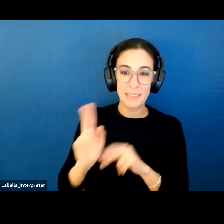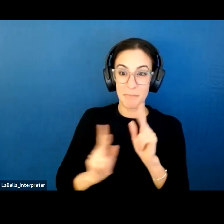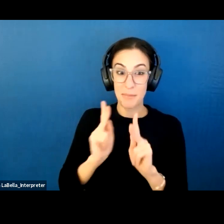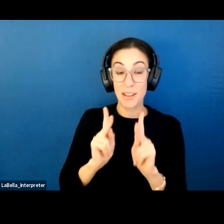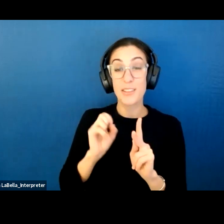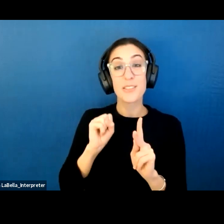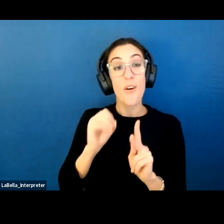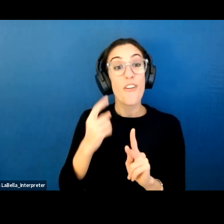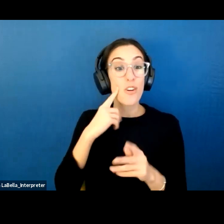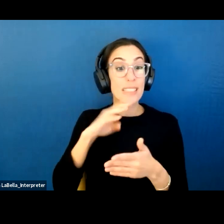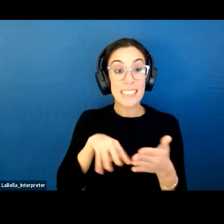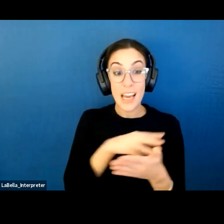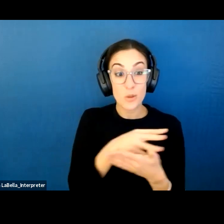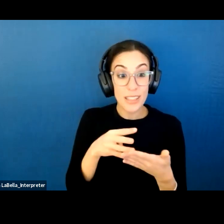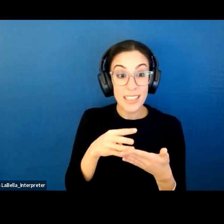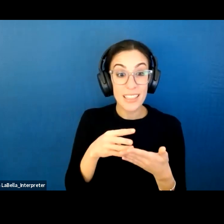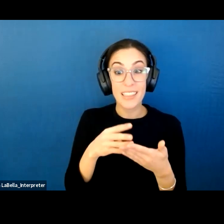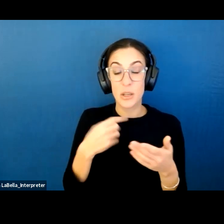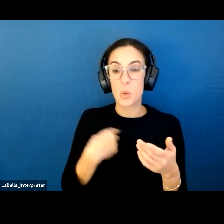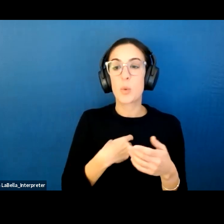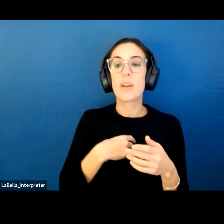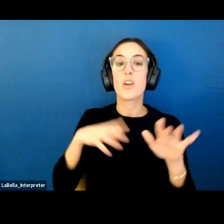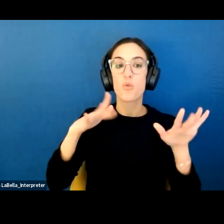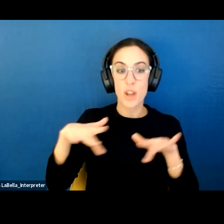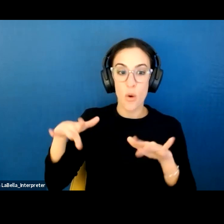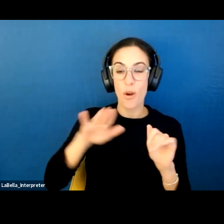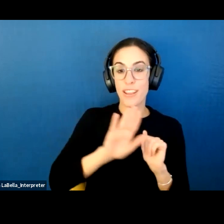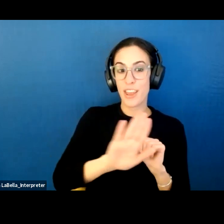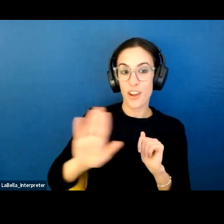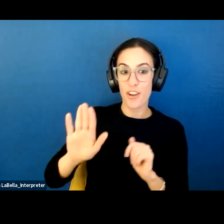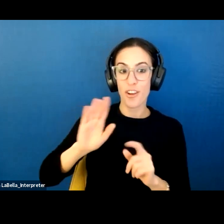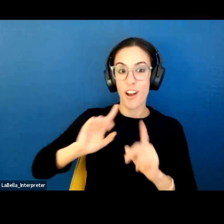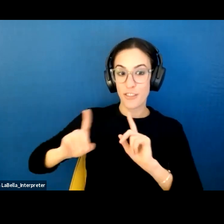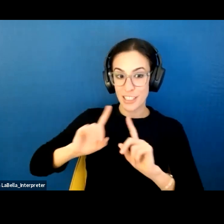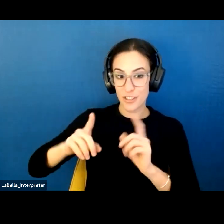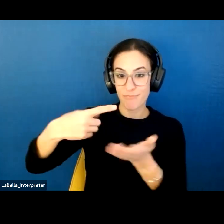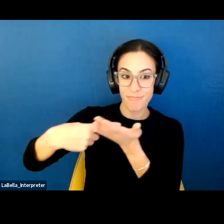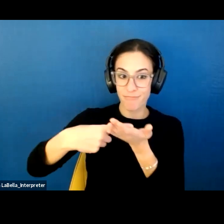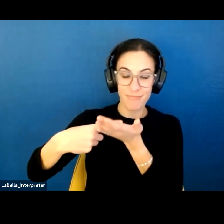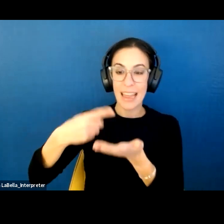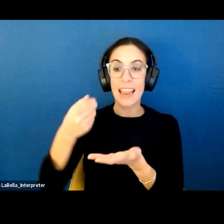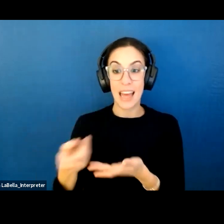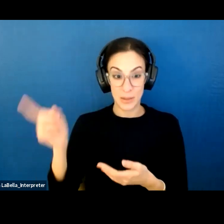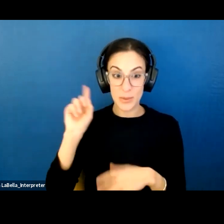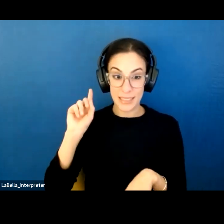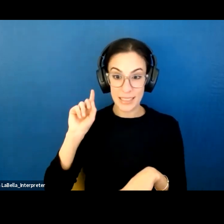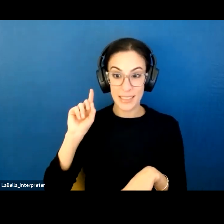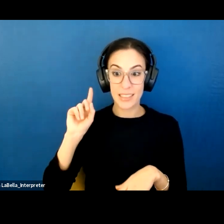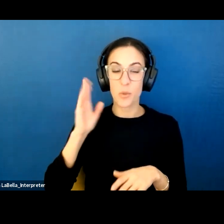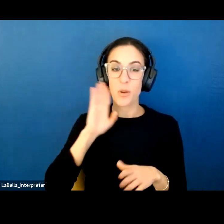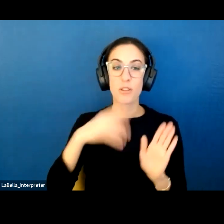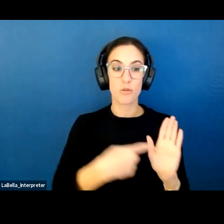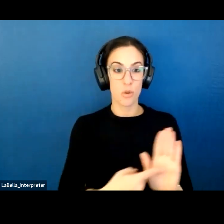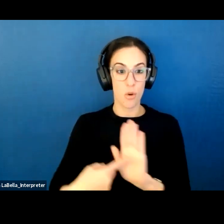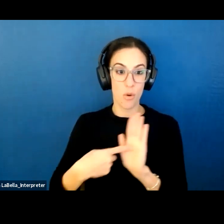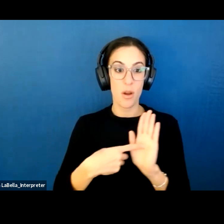actually recorded these presentations and conversation last week. But you can still put any questions in the Q&A or